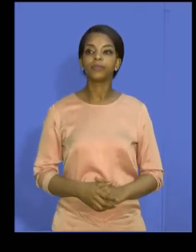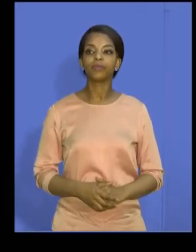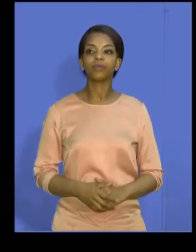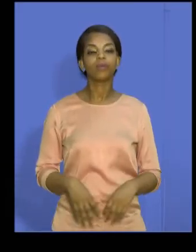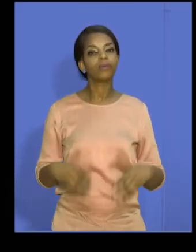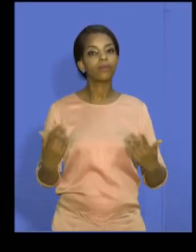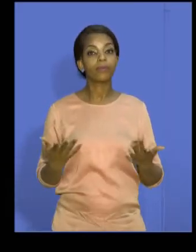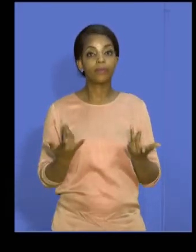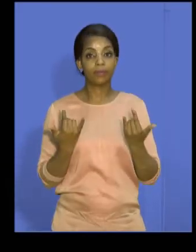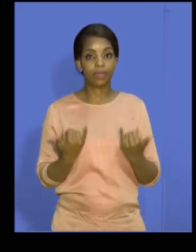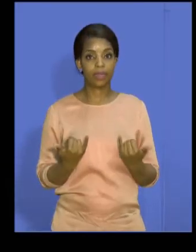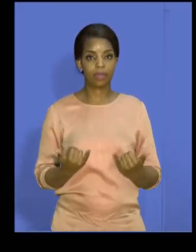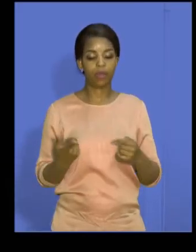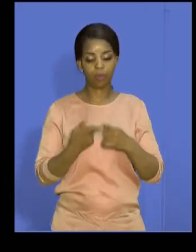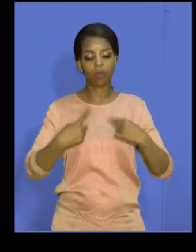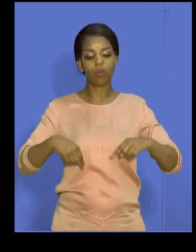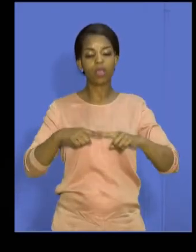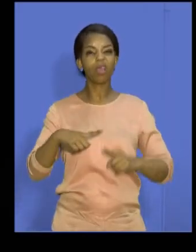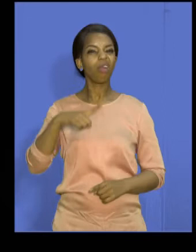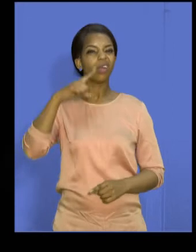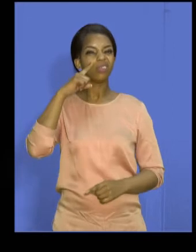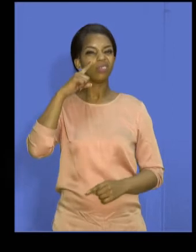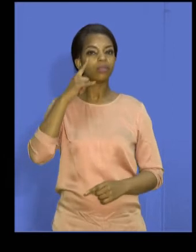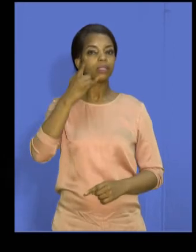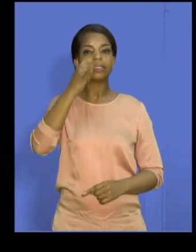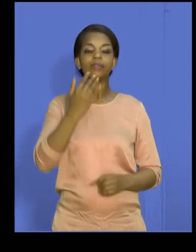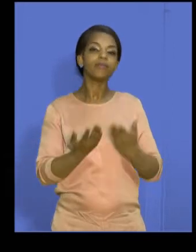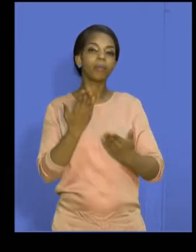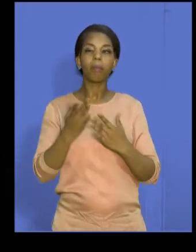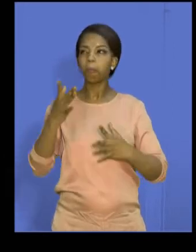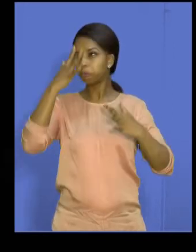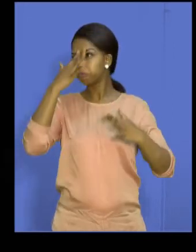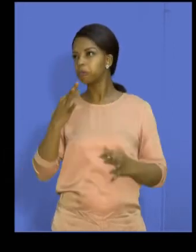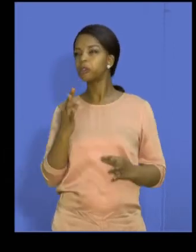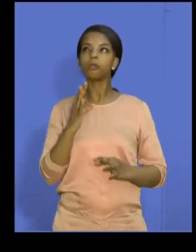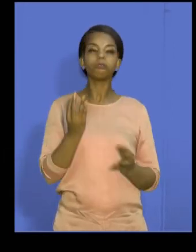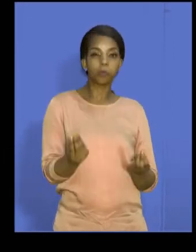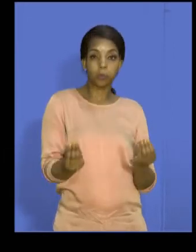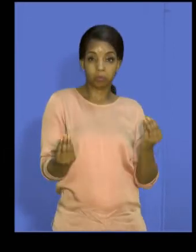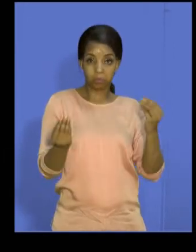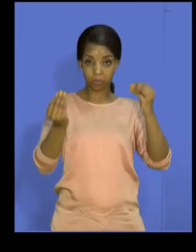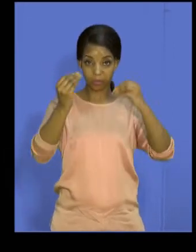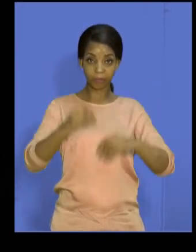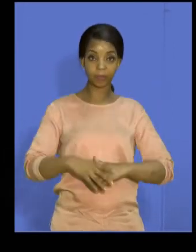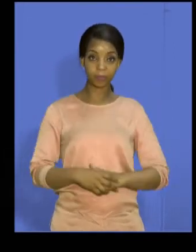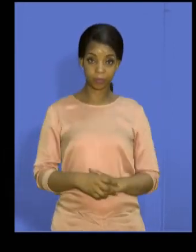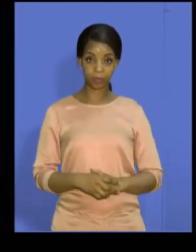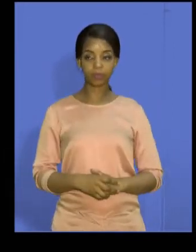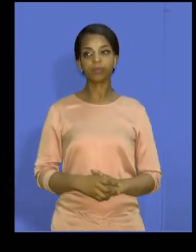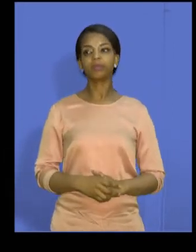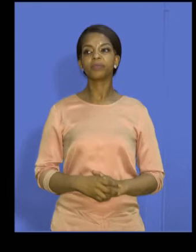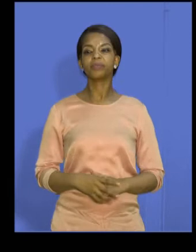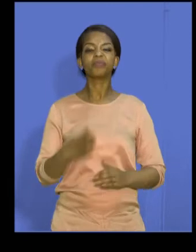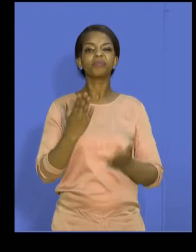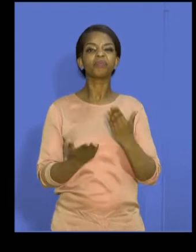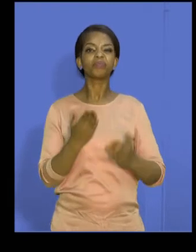Now, let's look at if they just spice things up a bit. They take a weekend off, which is our